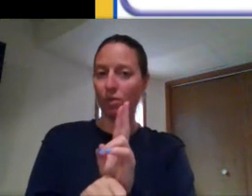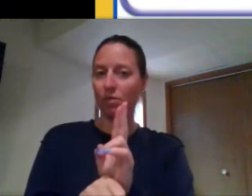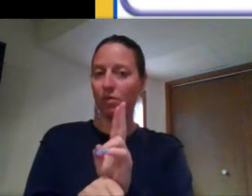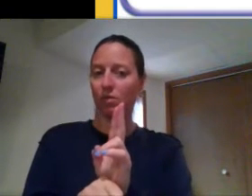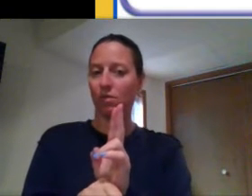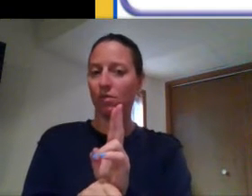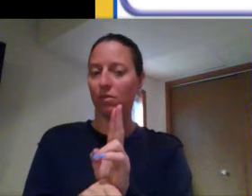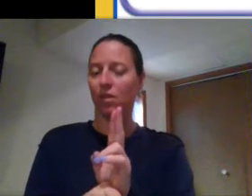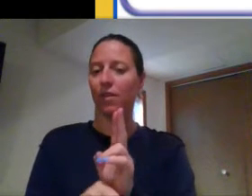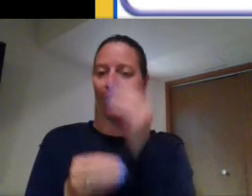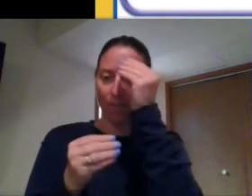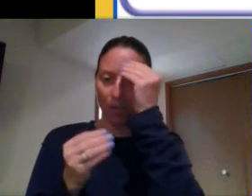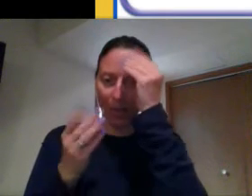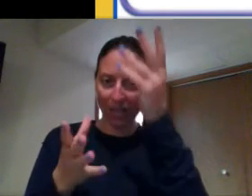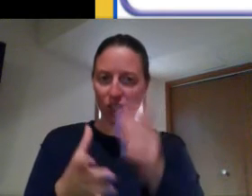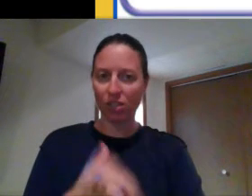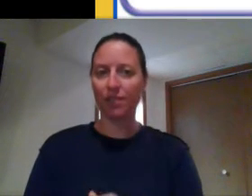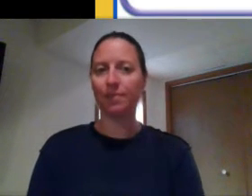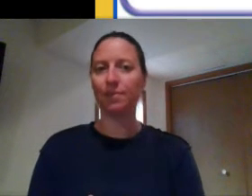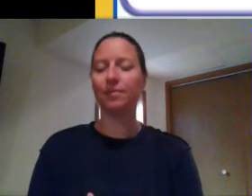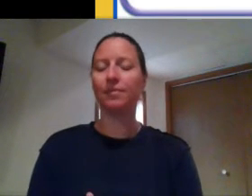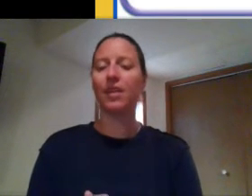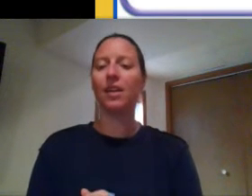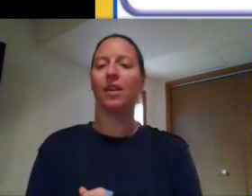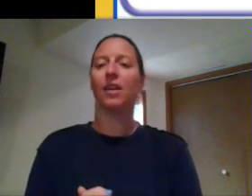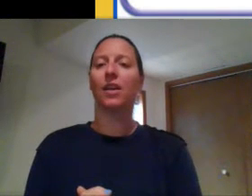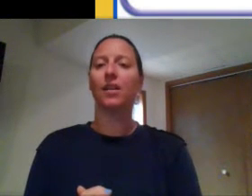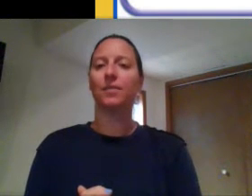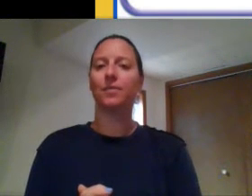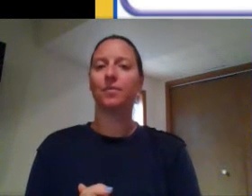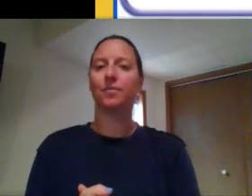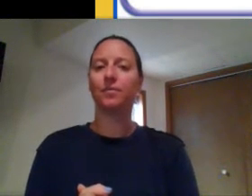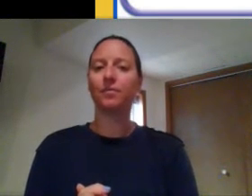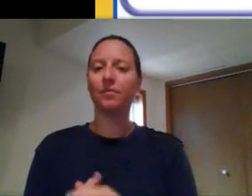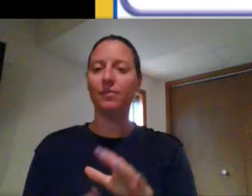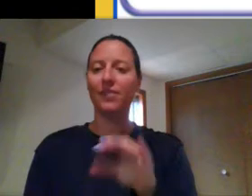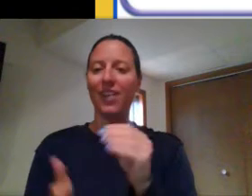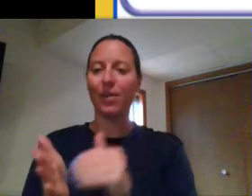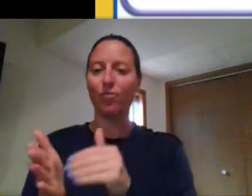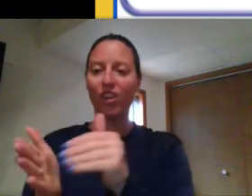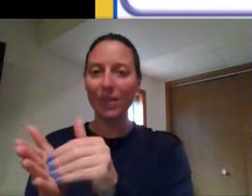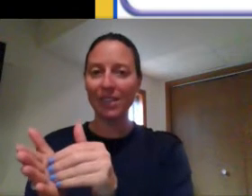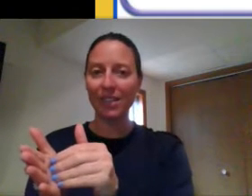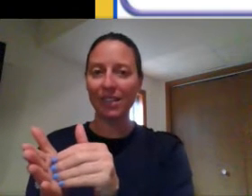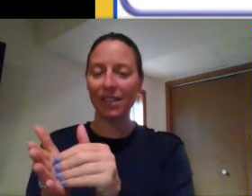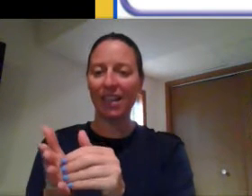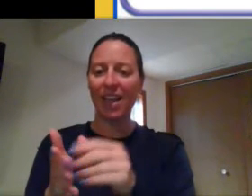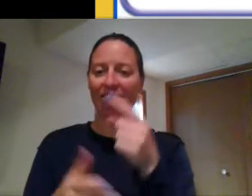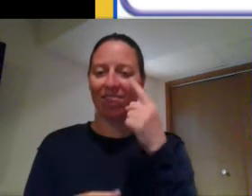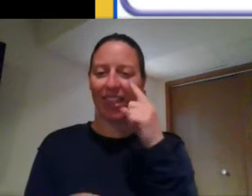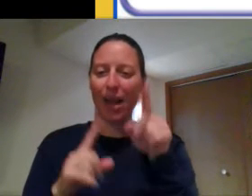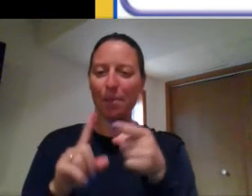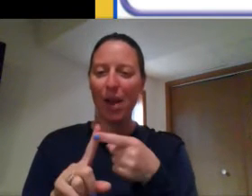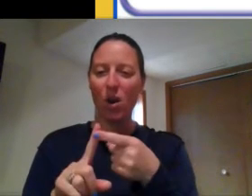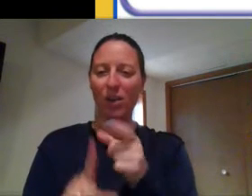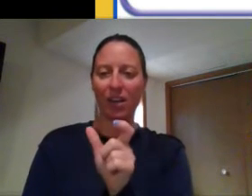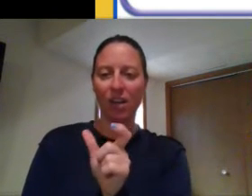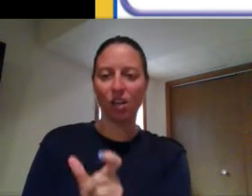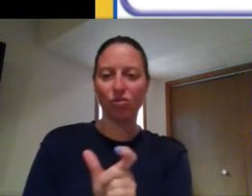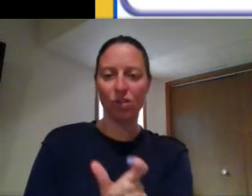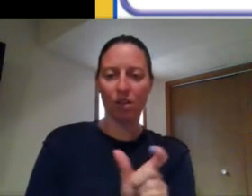First, think of the intervals you want for the data, then find the frequency for each interval, and then